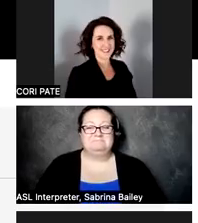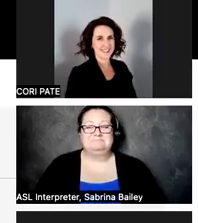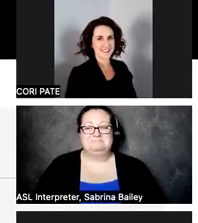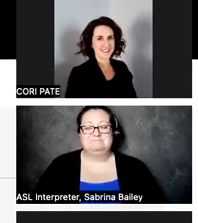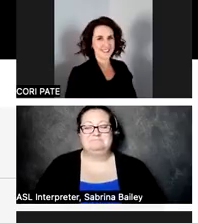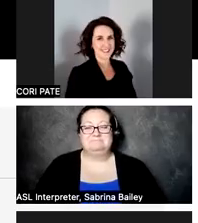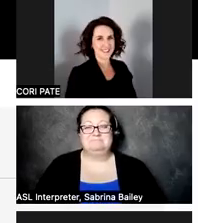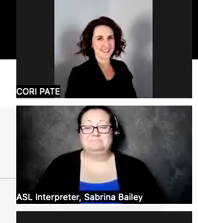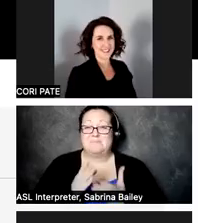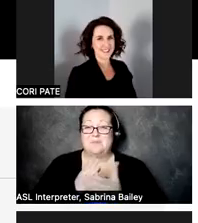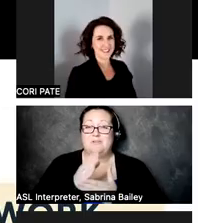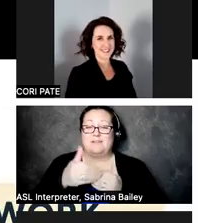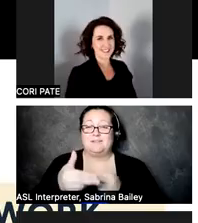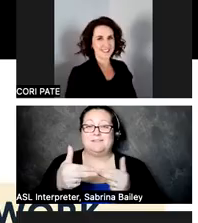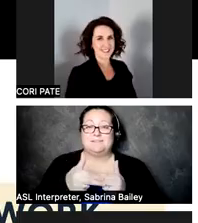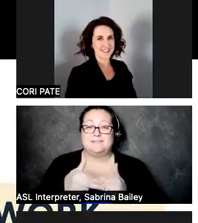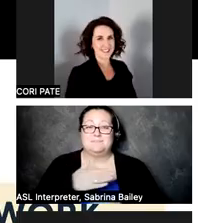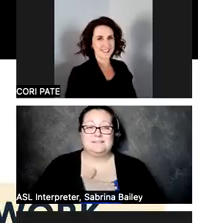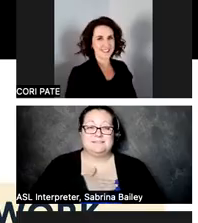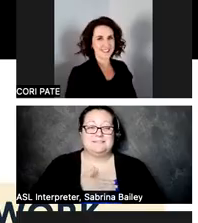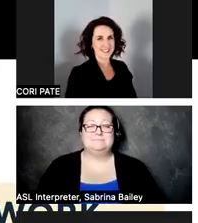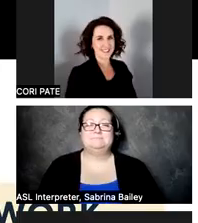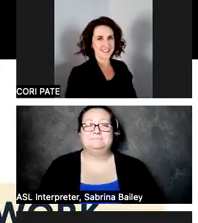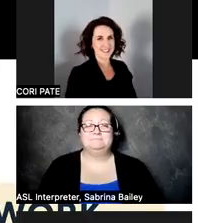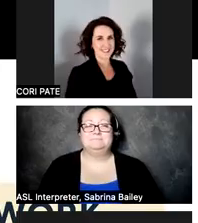All right, next slide, please.